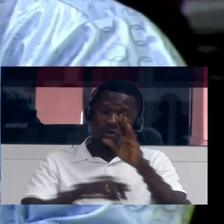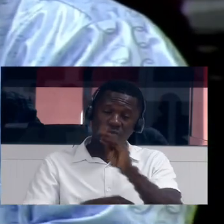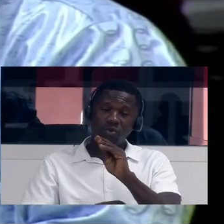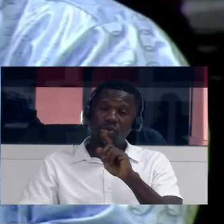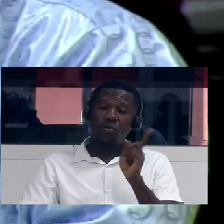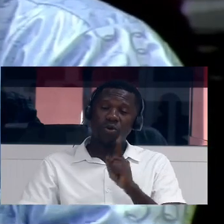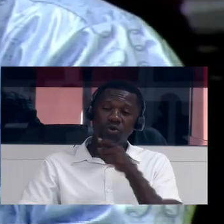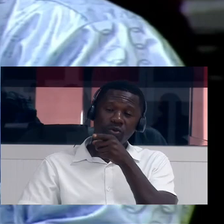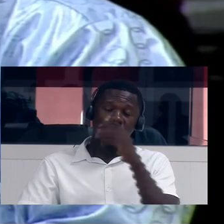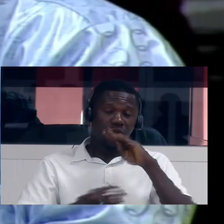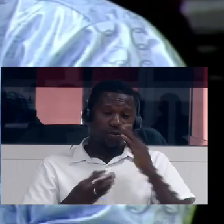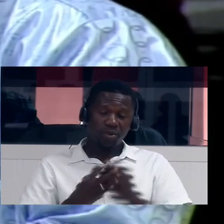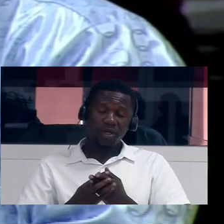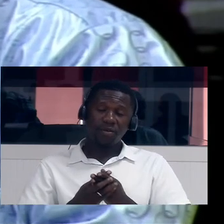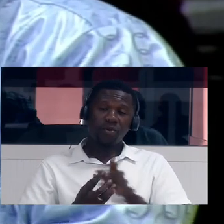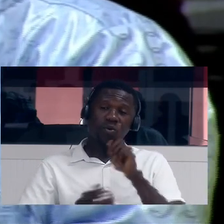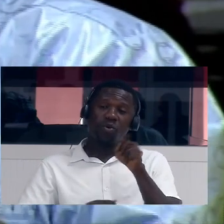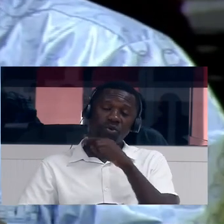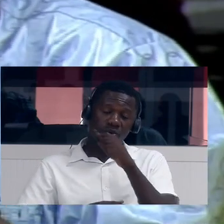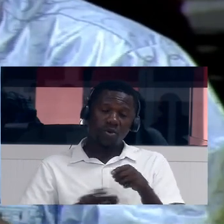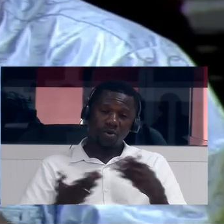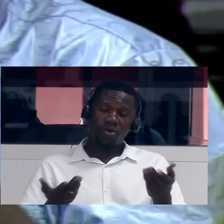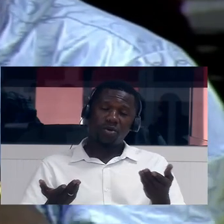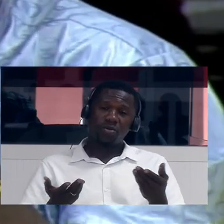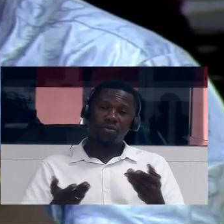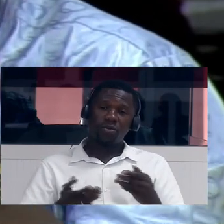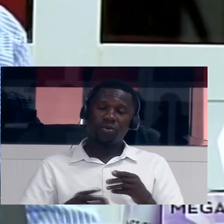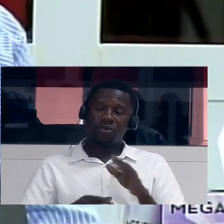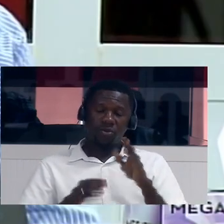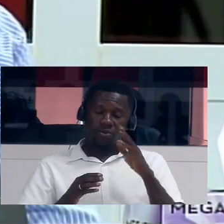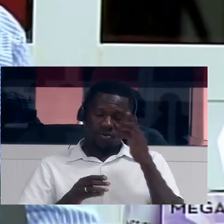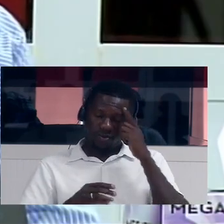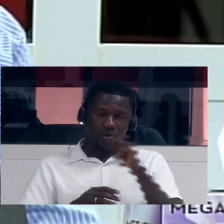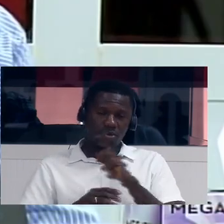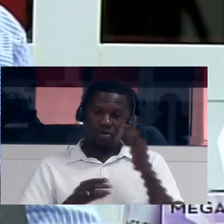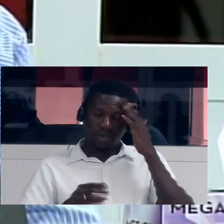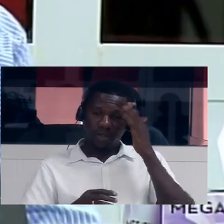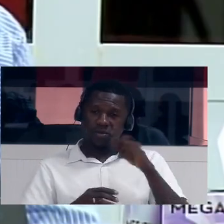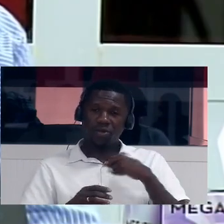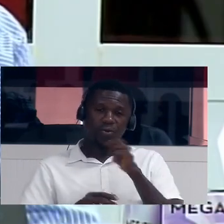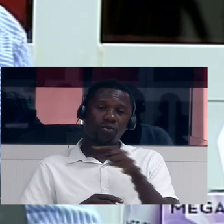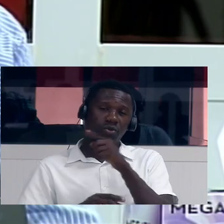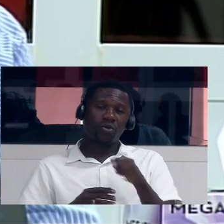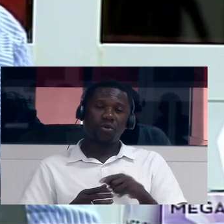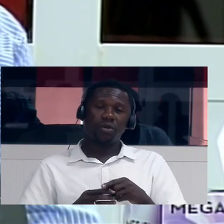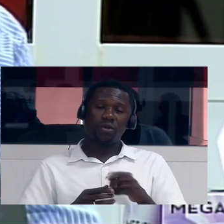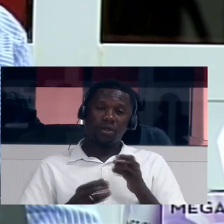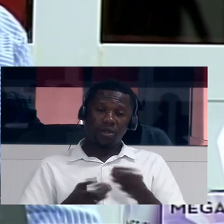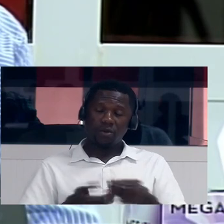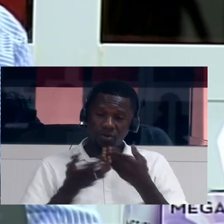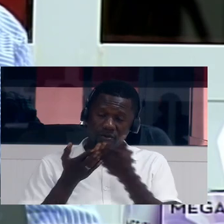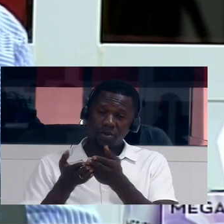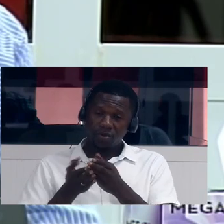what you believe was legal, was wrong? No, I don't think I was wrong. Did you submit that to